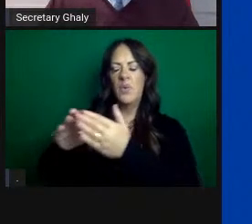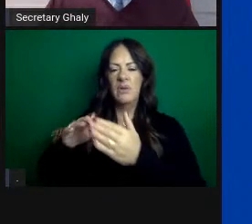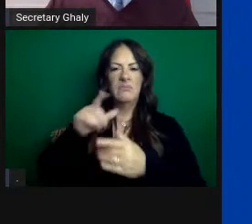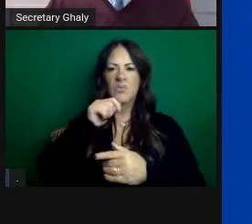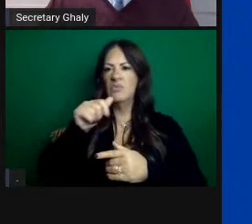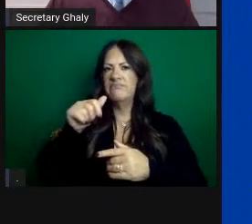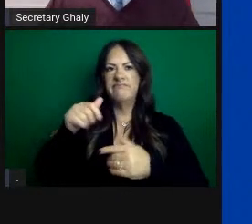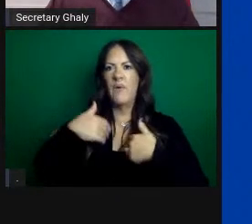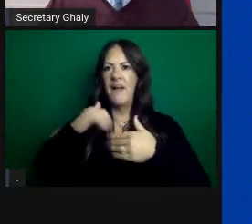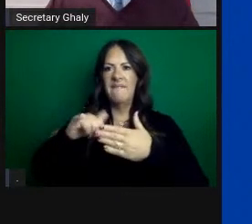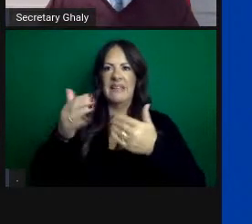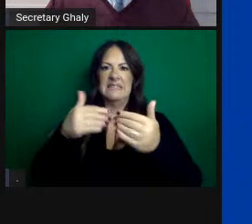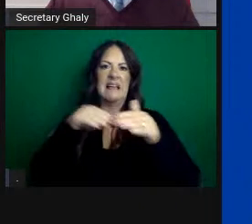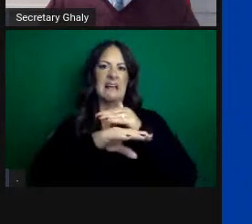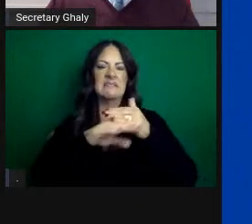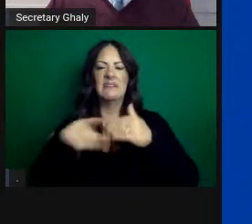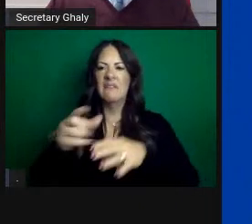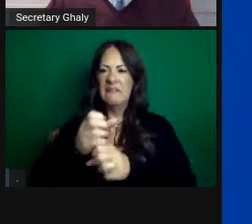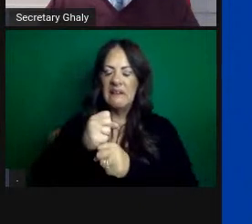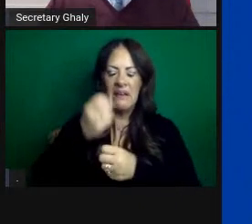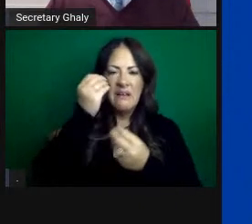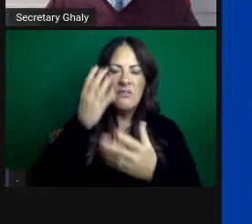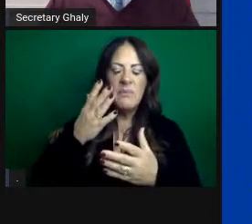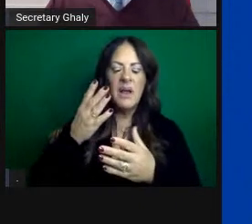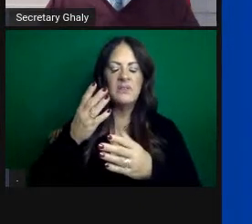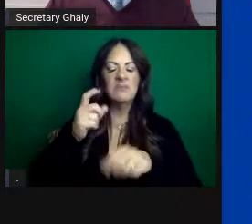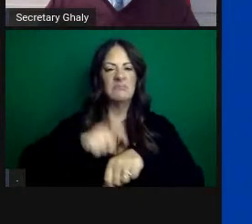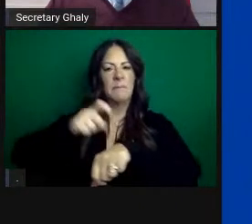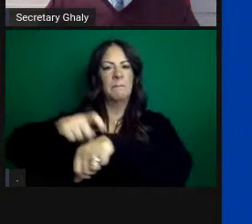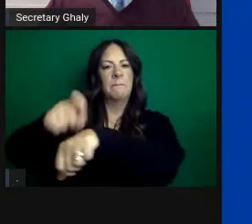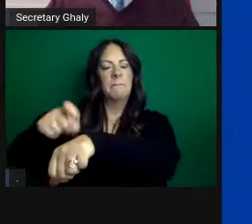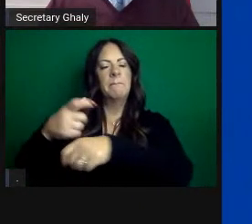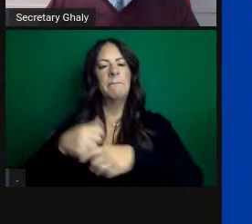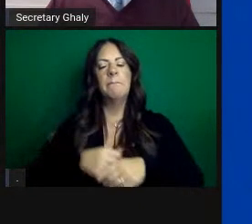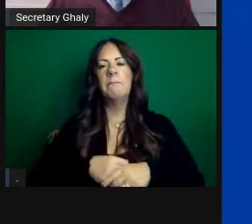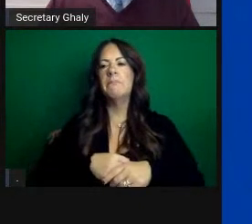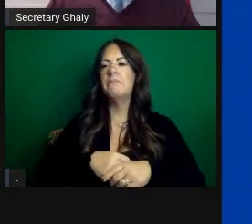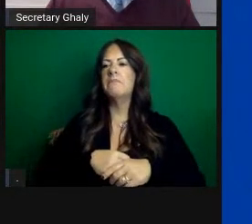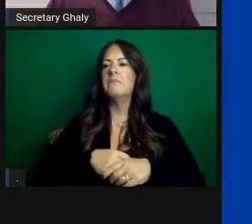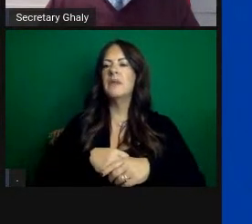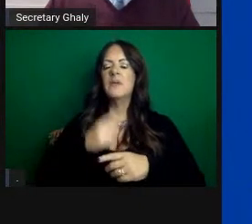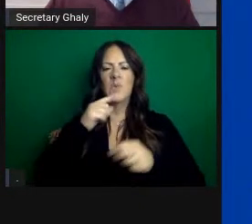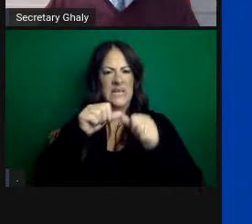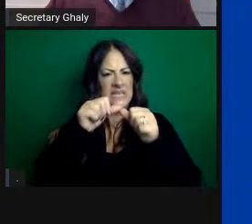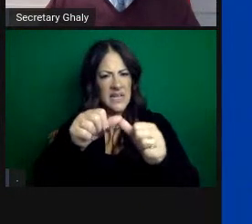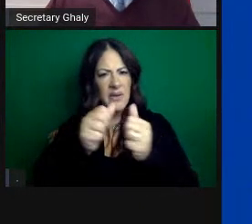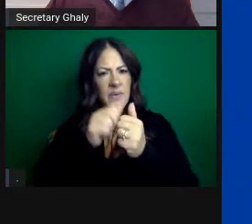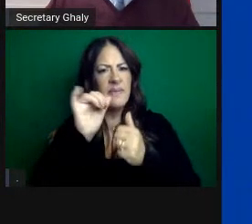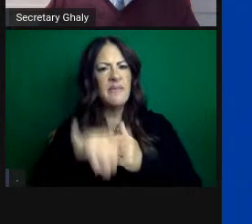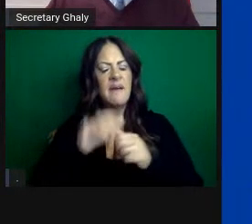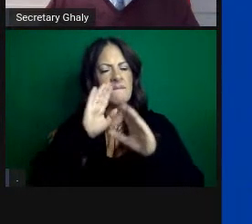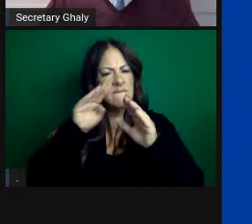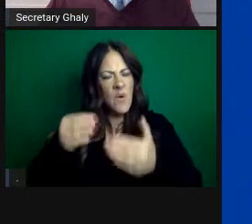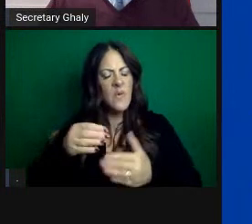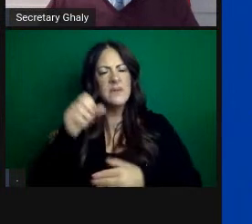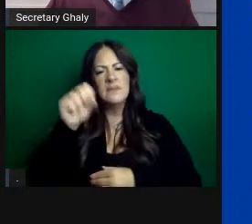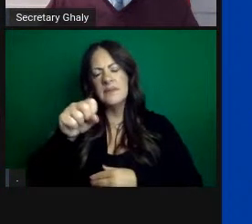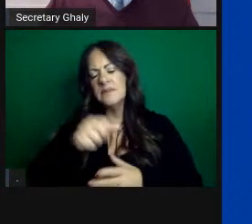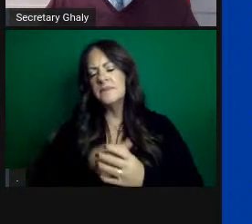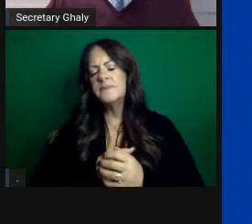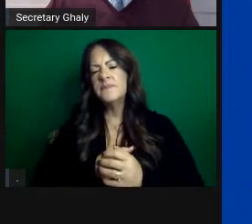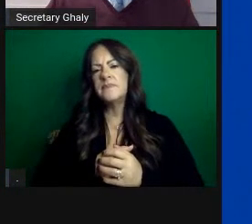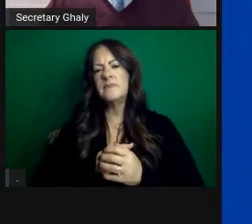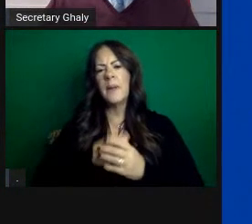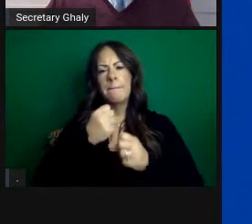healthy People's Index communities across the state. So continuing that focus on our